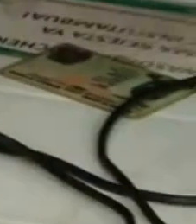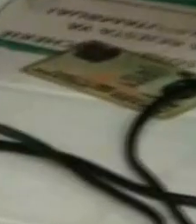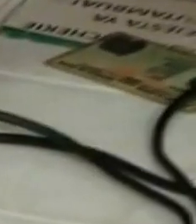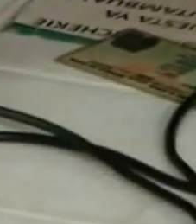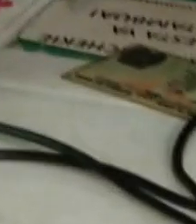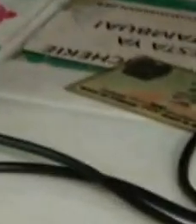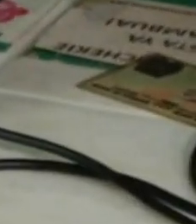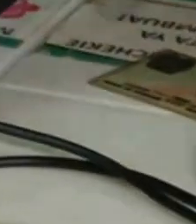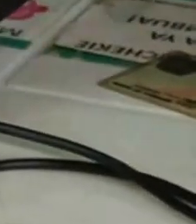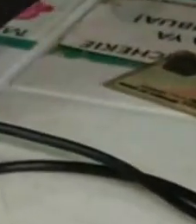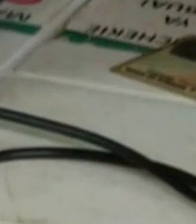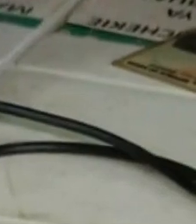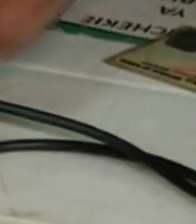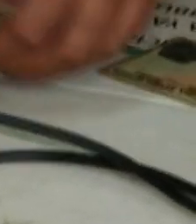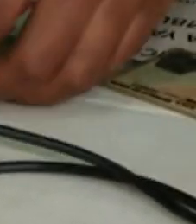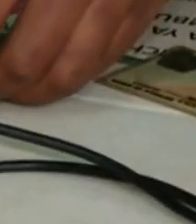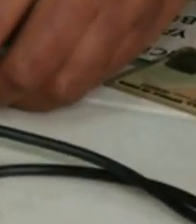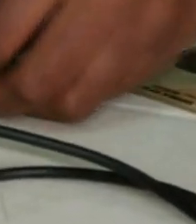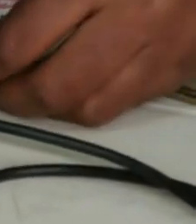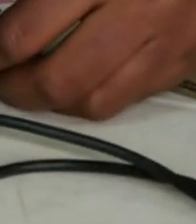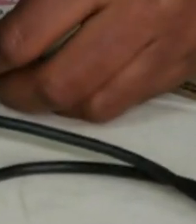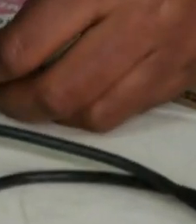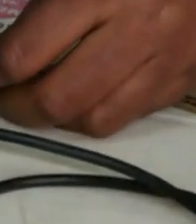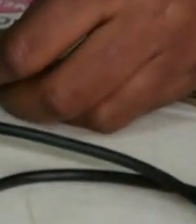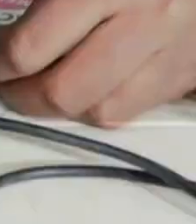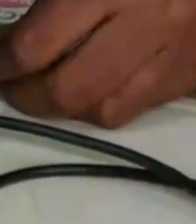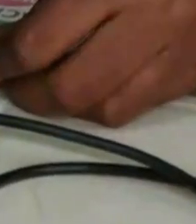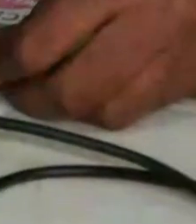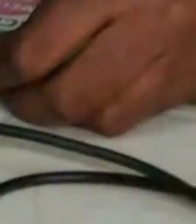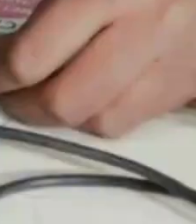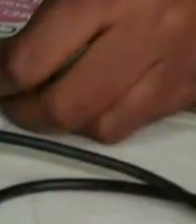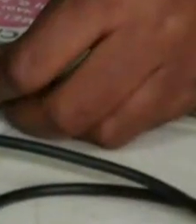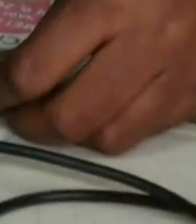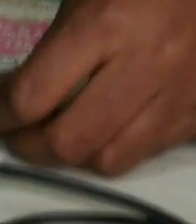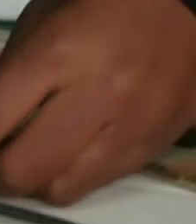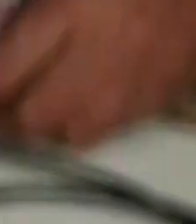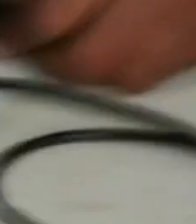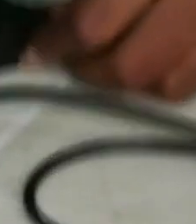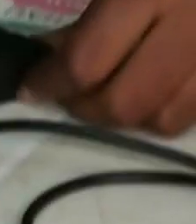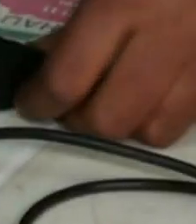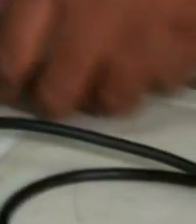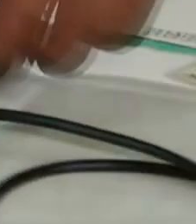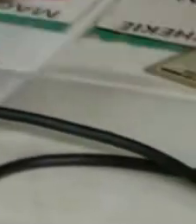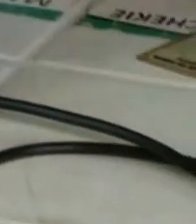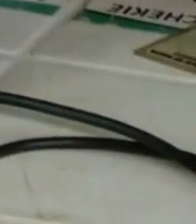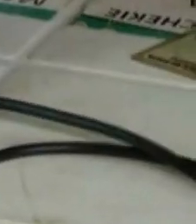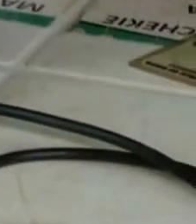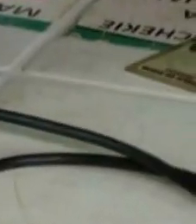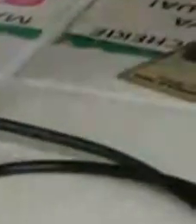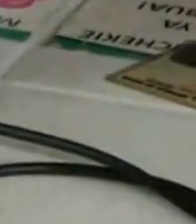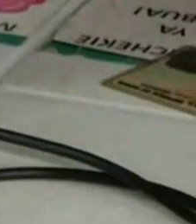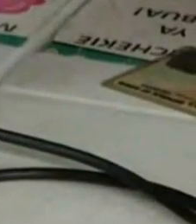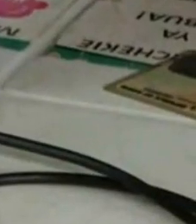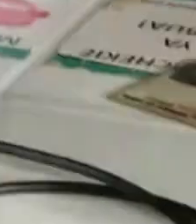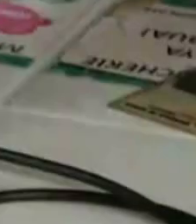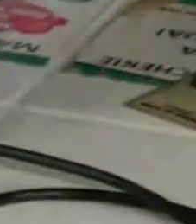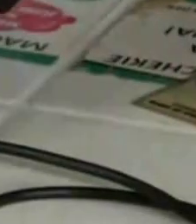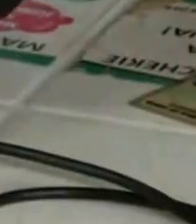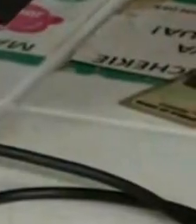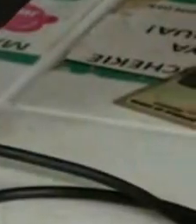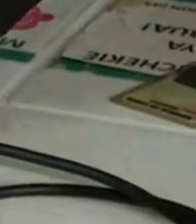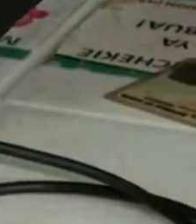say it is the closest that the former Prime Minister has gotten to the prize. And so there is excitement here in